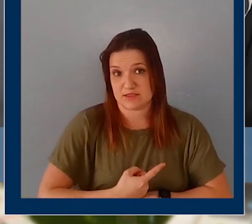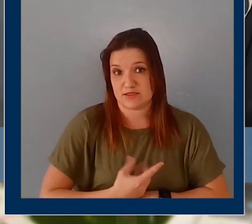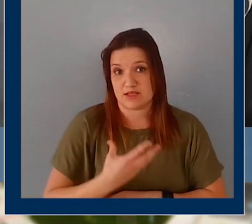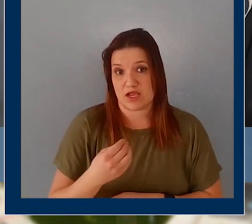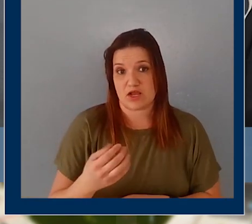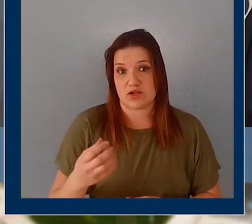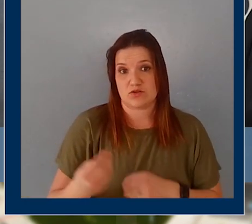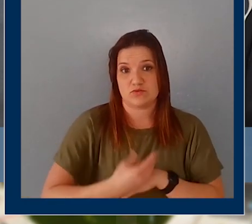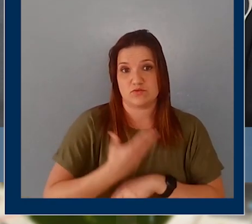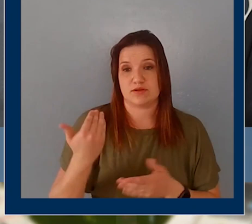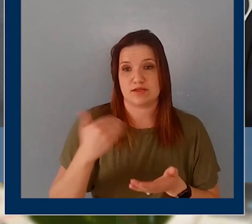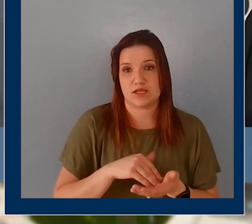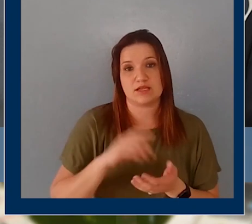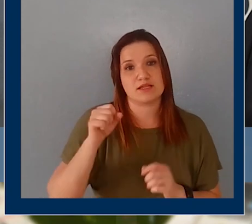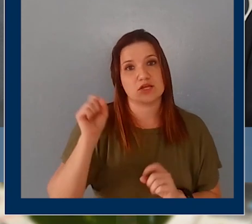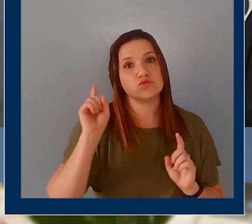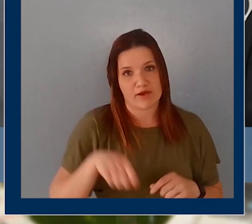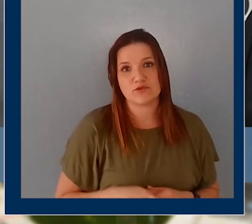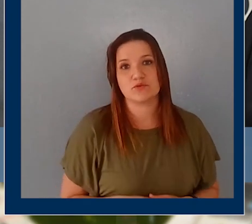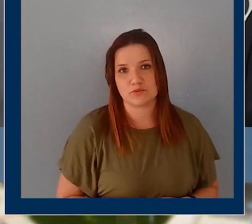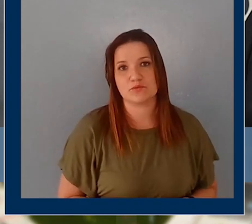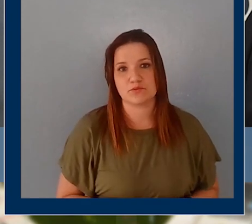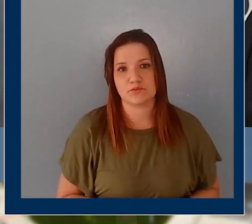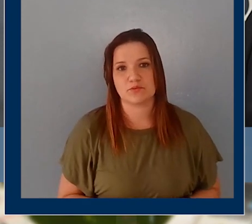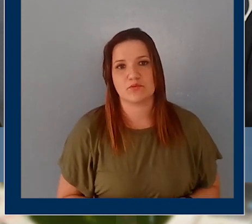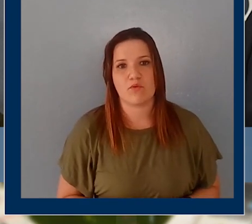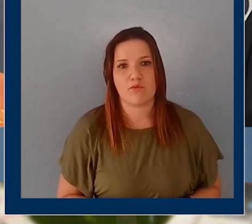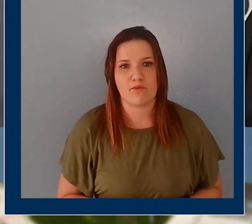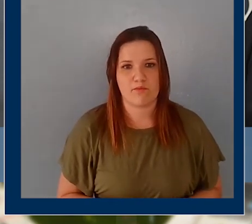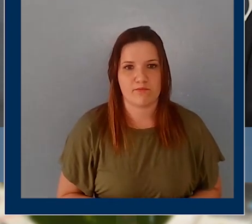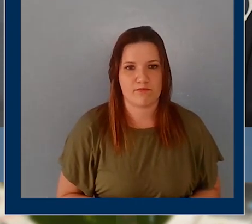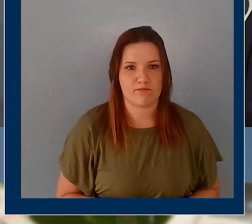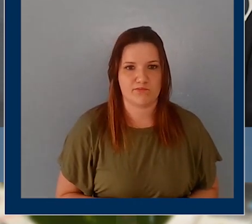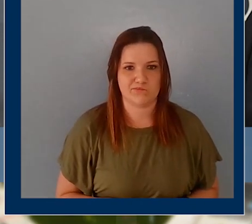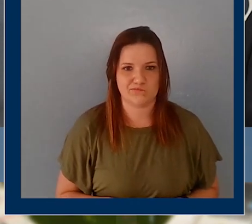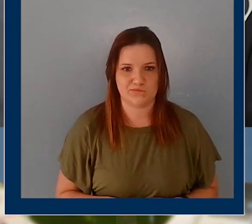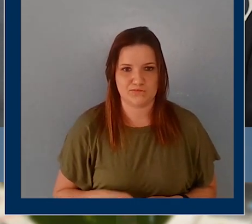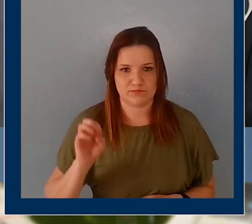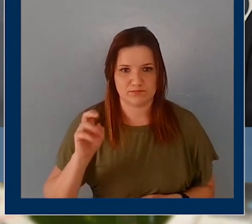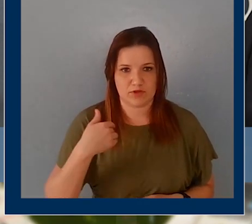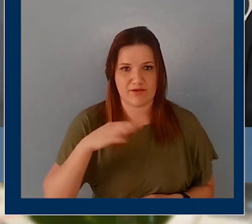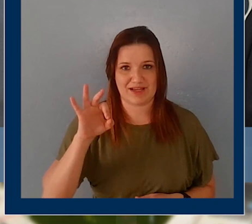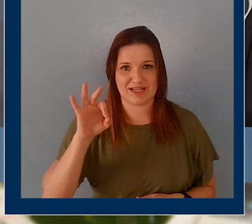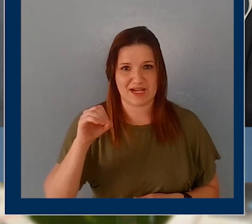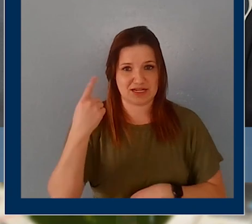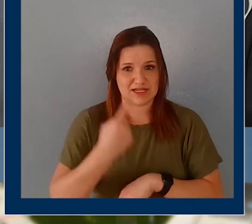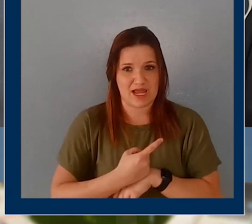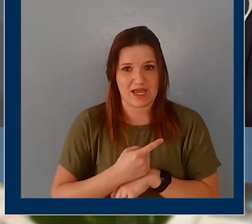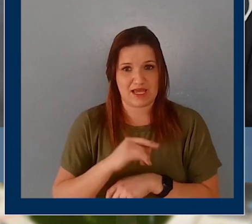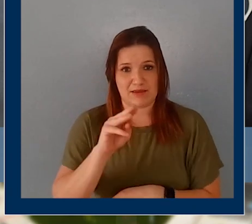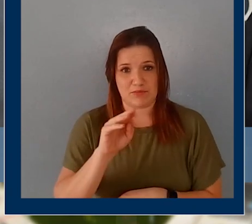has indicated. Okay. So lastly, we talked a lot about PPE and the shortage of supplies that we